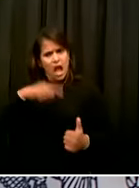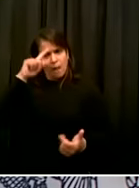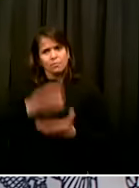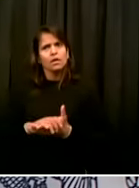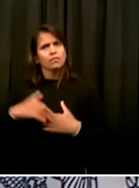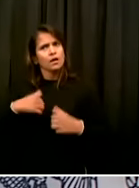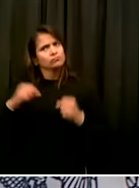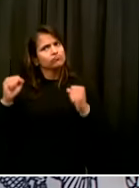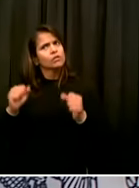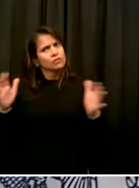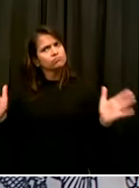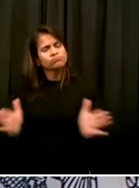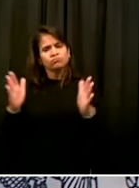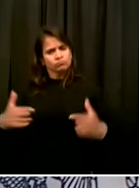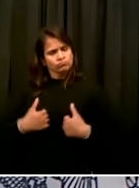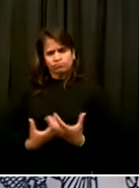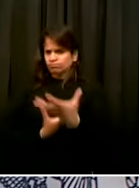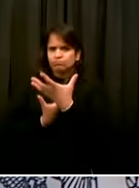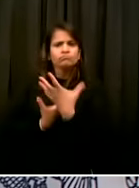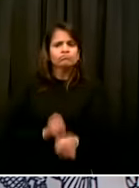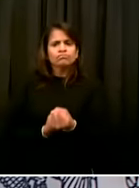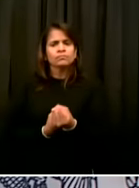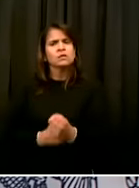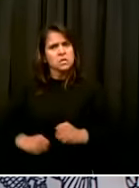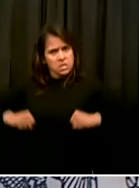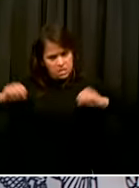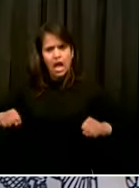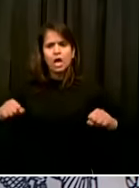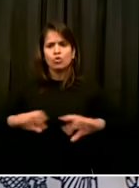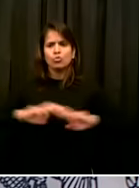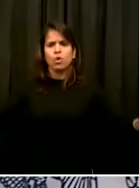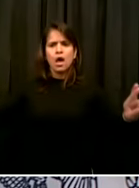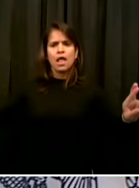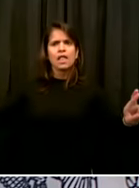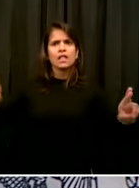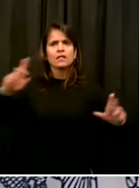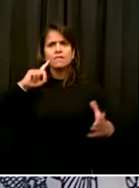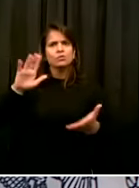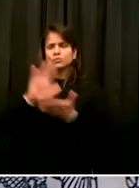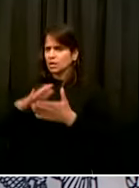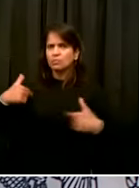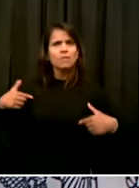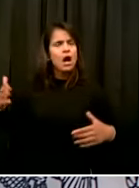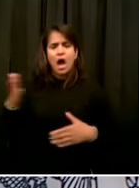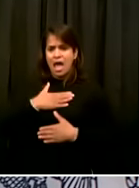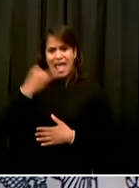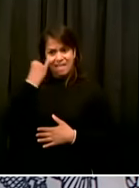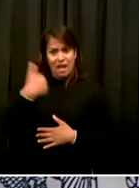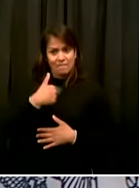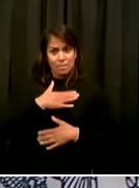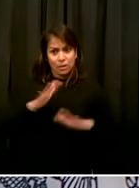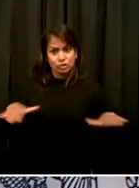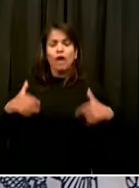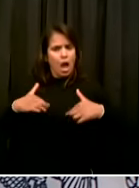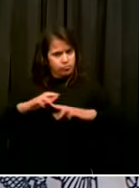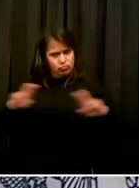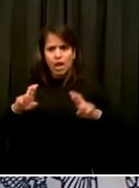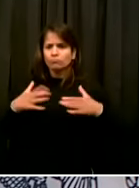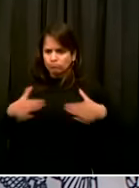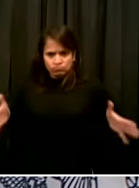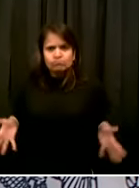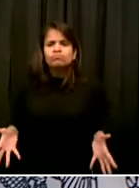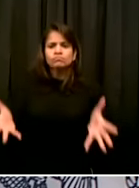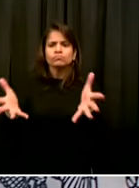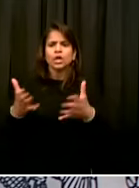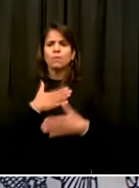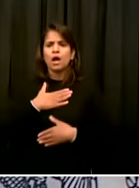Social distancing measures. I was out in a classroom in Far Rockaway, classroom with only 10 desks in it. Imagine what it will mean